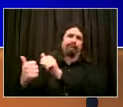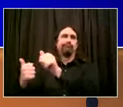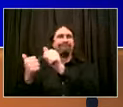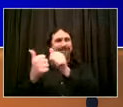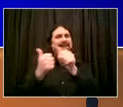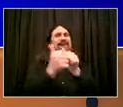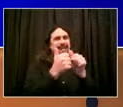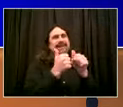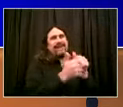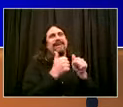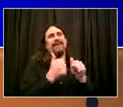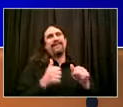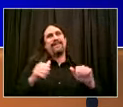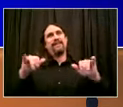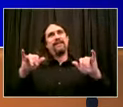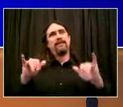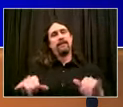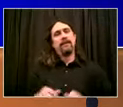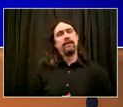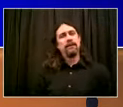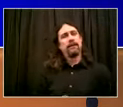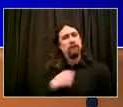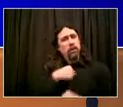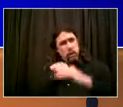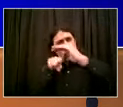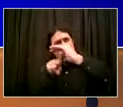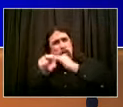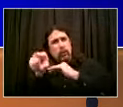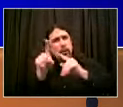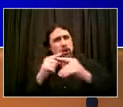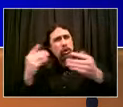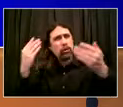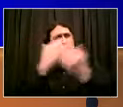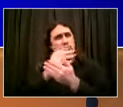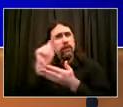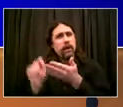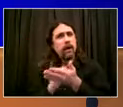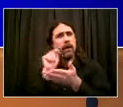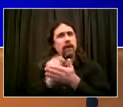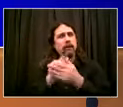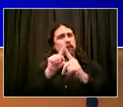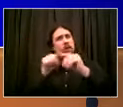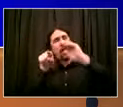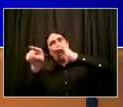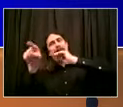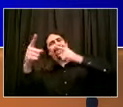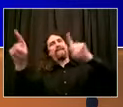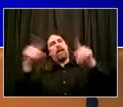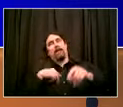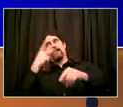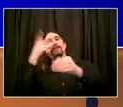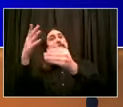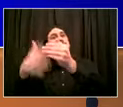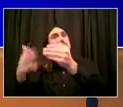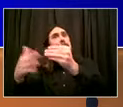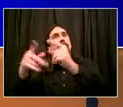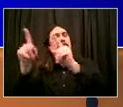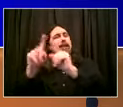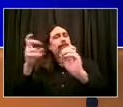focus is a recovery that will really work. There's a lot to do, and it's going to take a lot of leadership, a lot